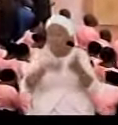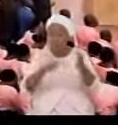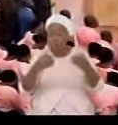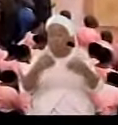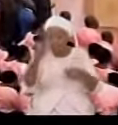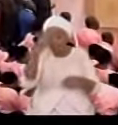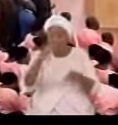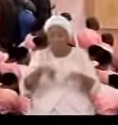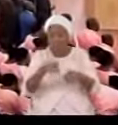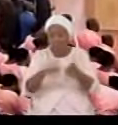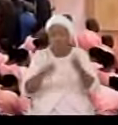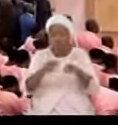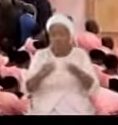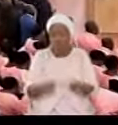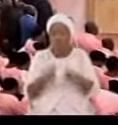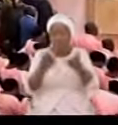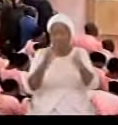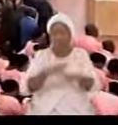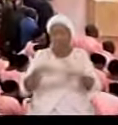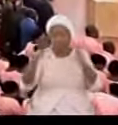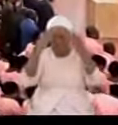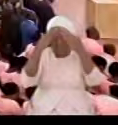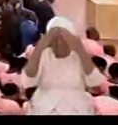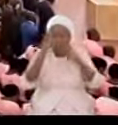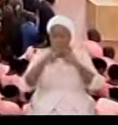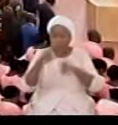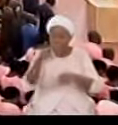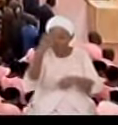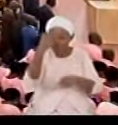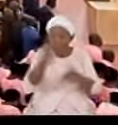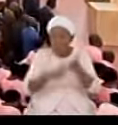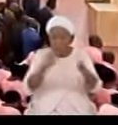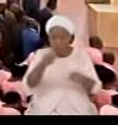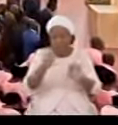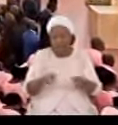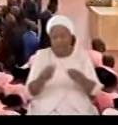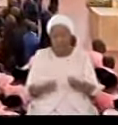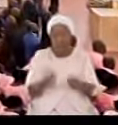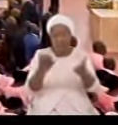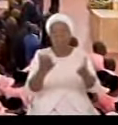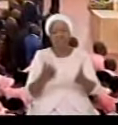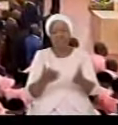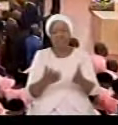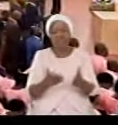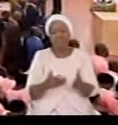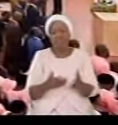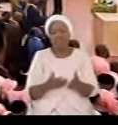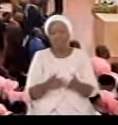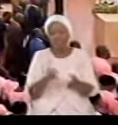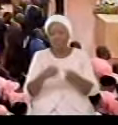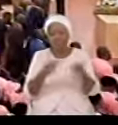one that will say, I have this to offer, I have this to offer, I can offer this.